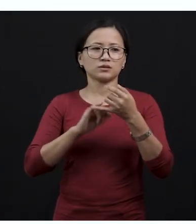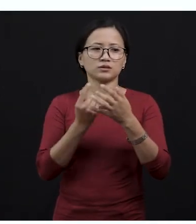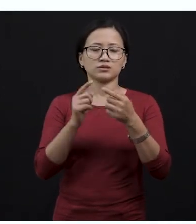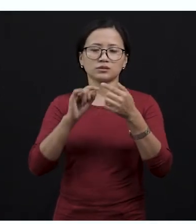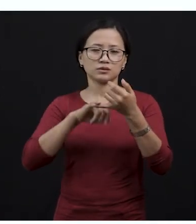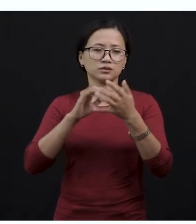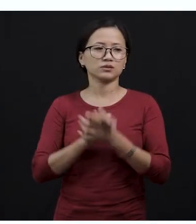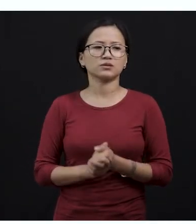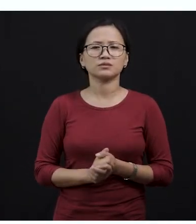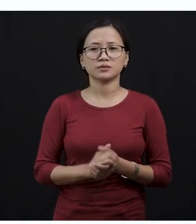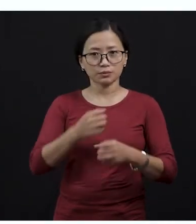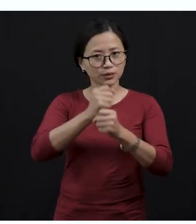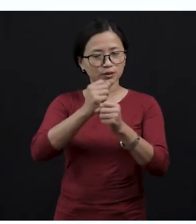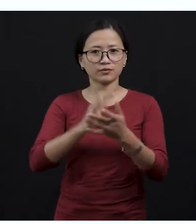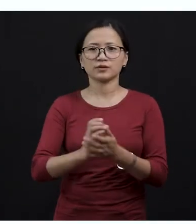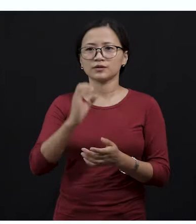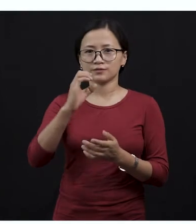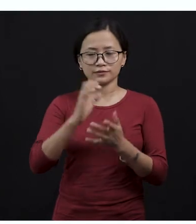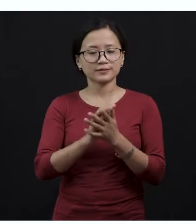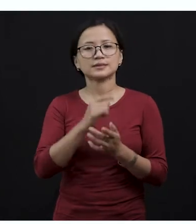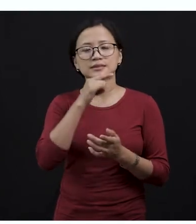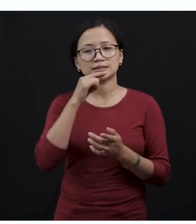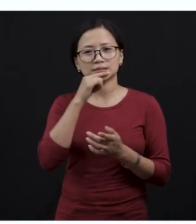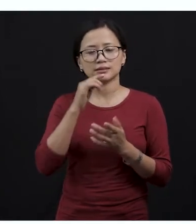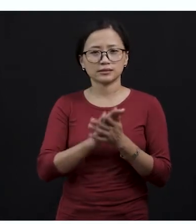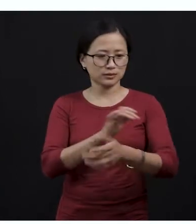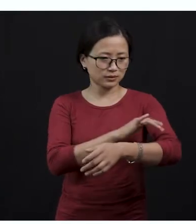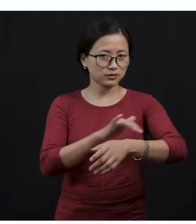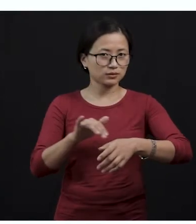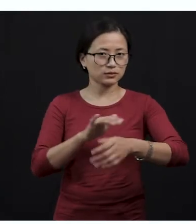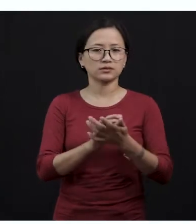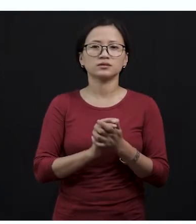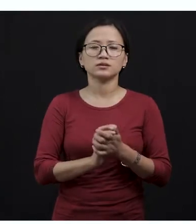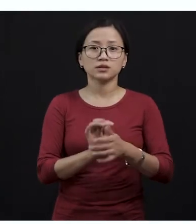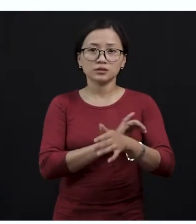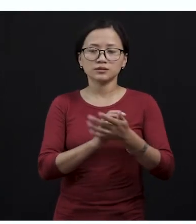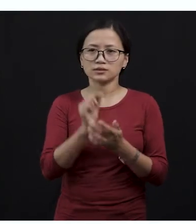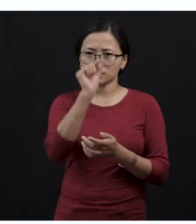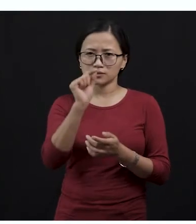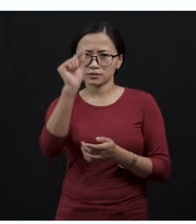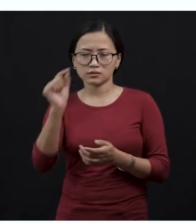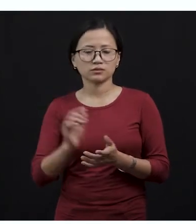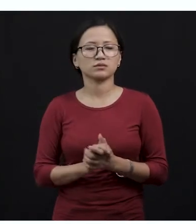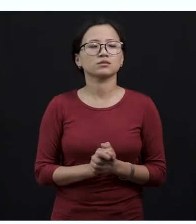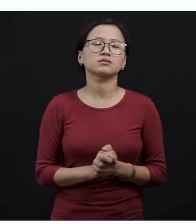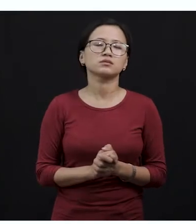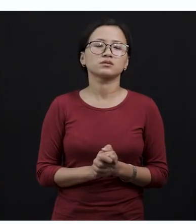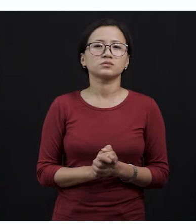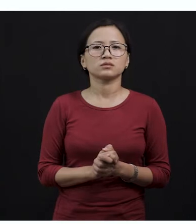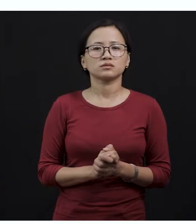of cells. Now let us see. These organs, are they just simply, poke, poke, poke inside your body, just like